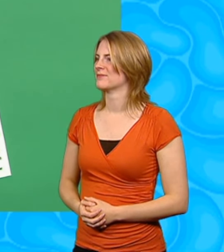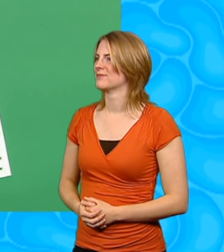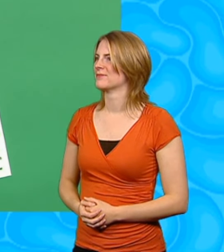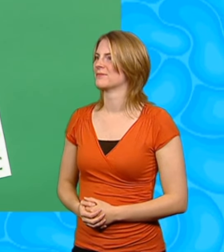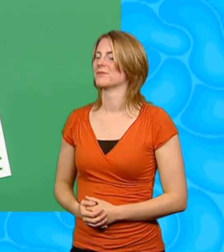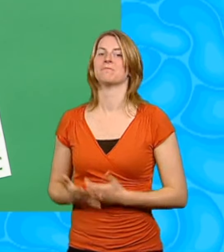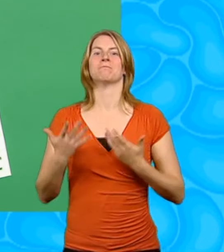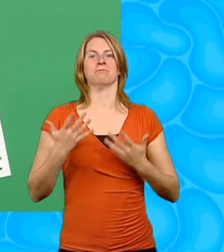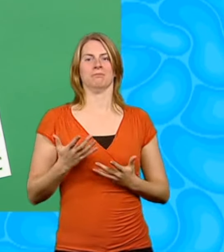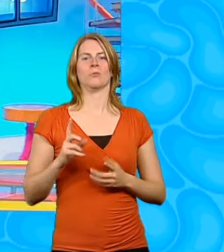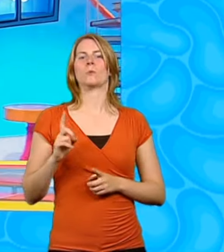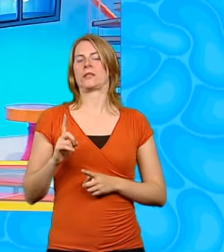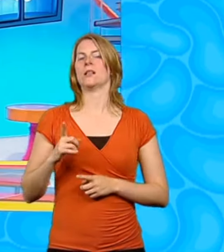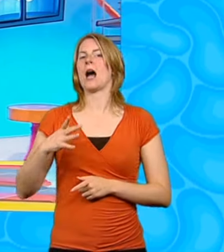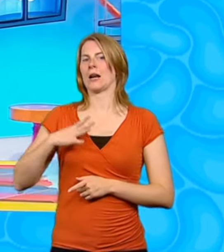Now we need red paper.